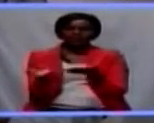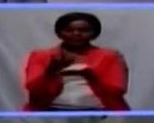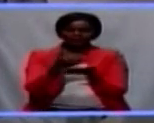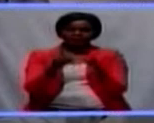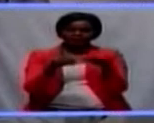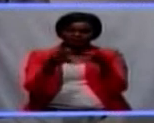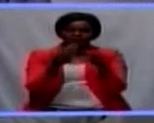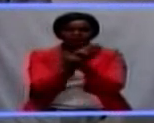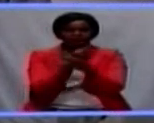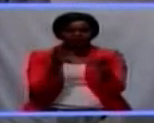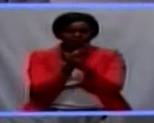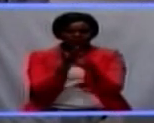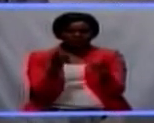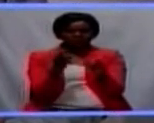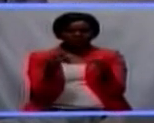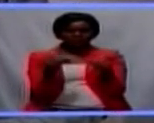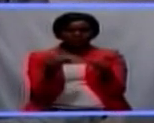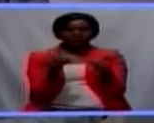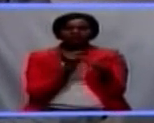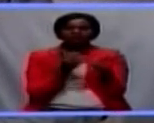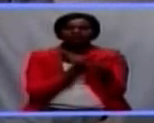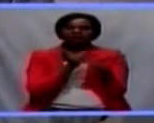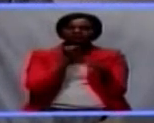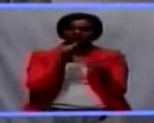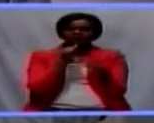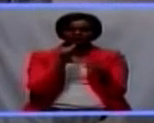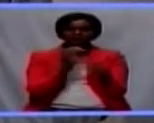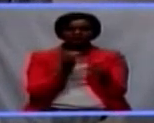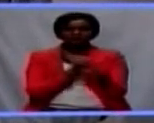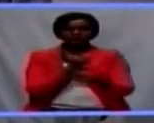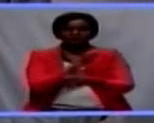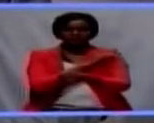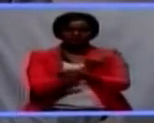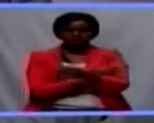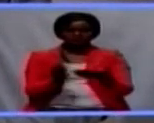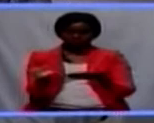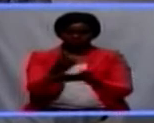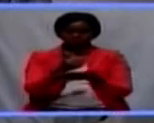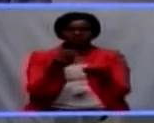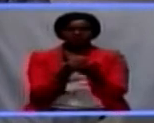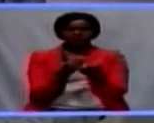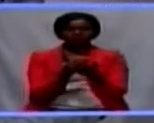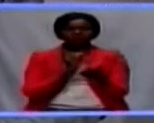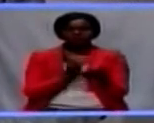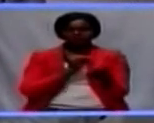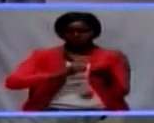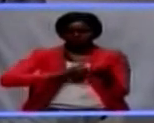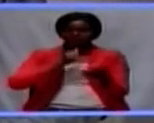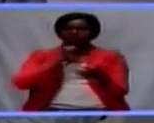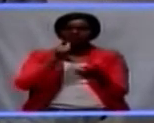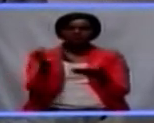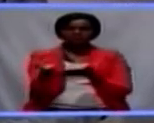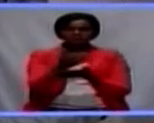the amnesty. The fact is that we are not. Our mandate is to collect taxes. Our mandate is not to collect